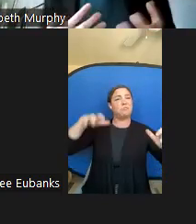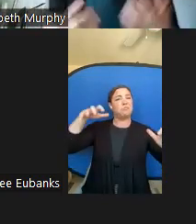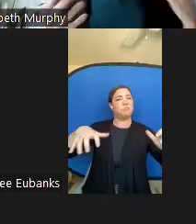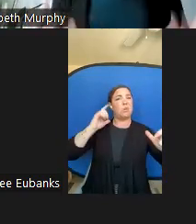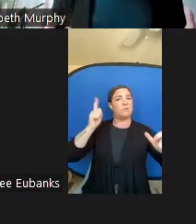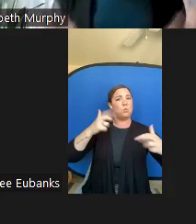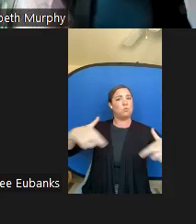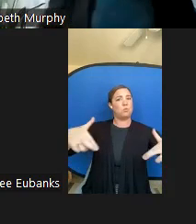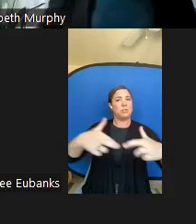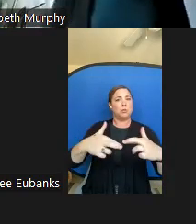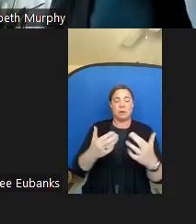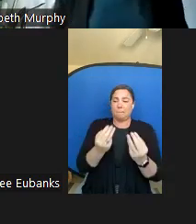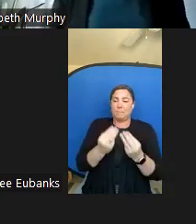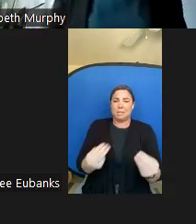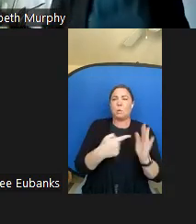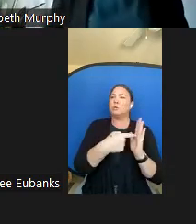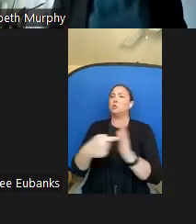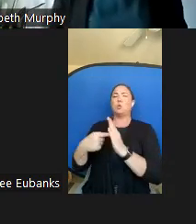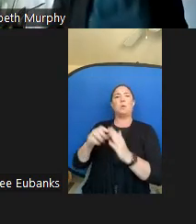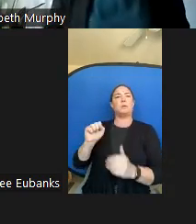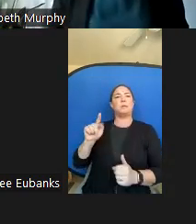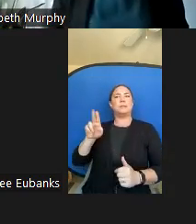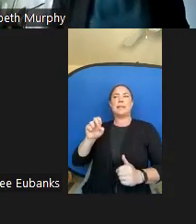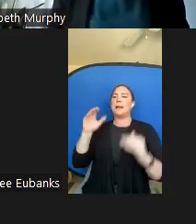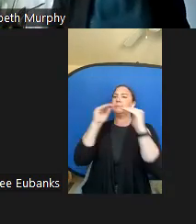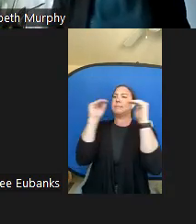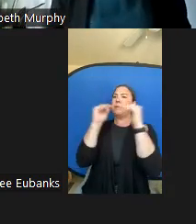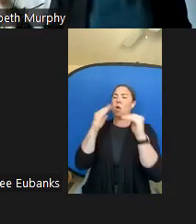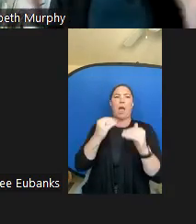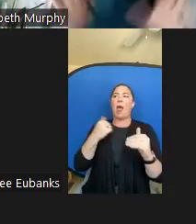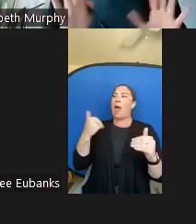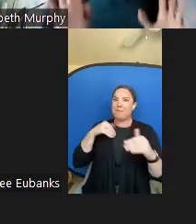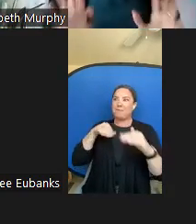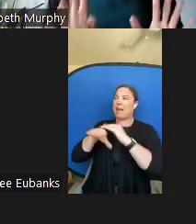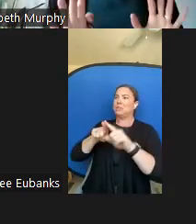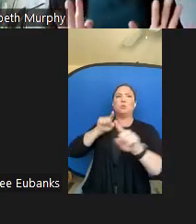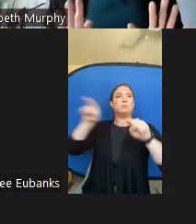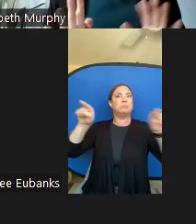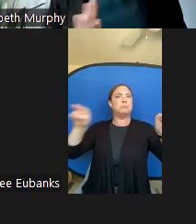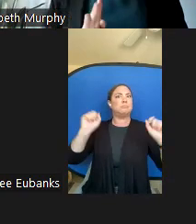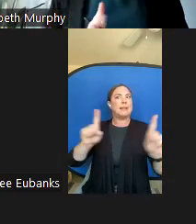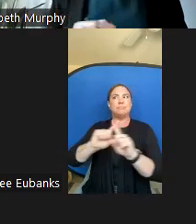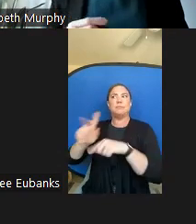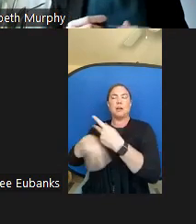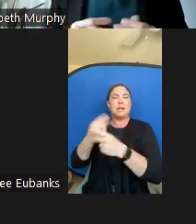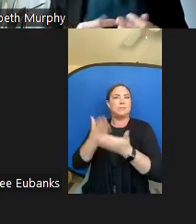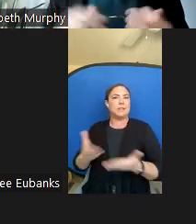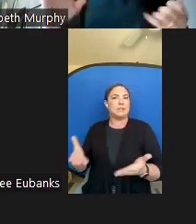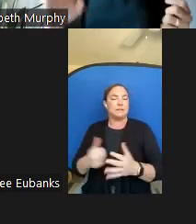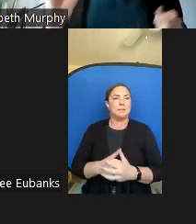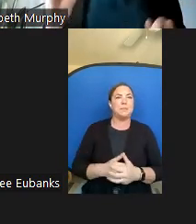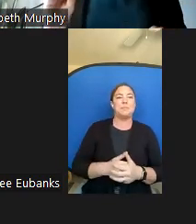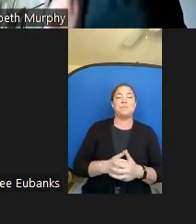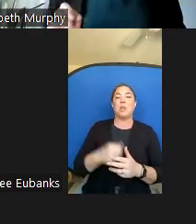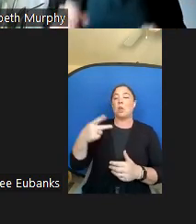culture reflected its status and access to wider material goods. In looking at the tools here, the potting tools,